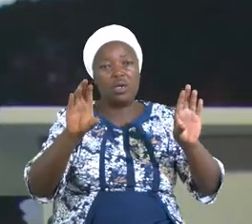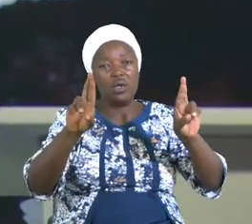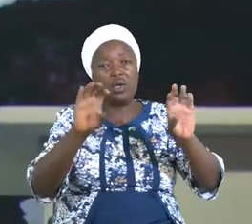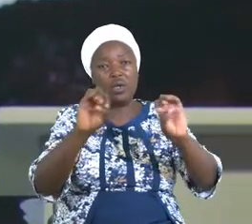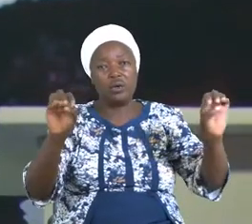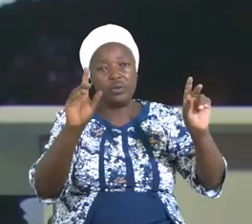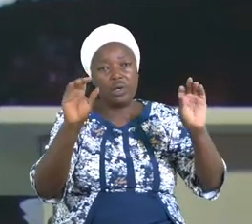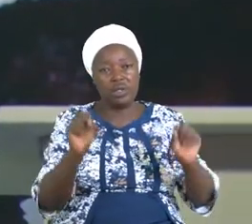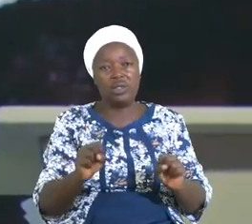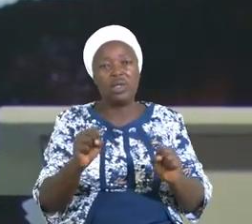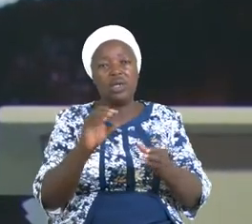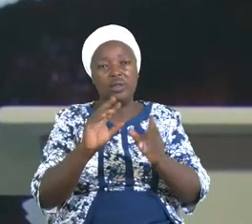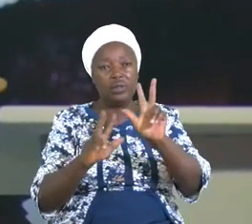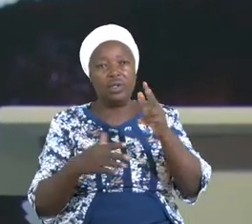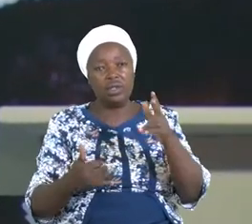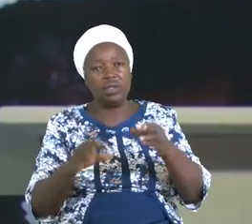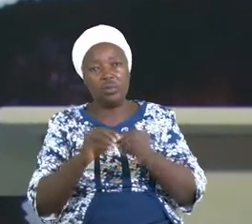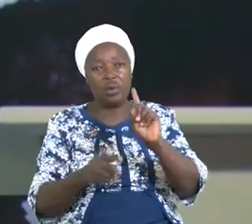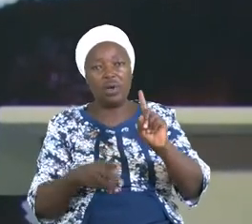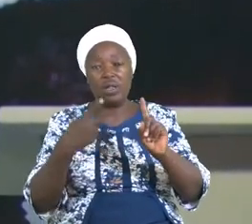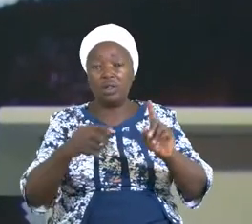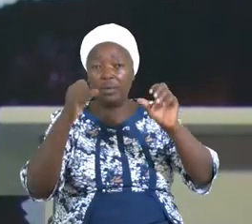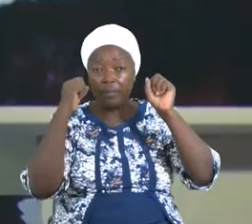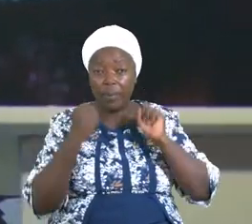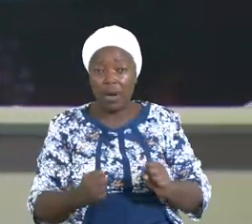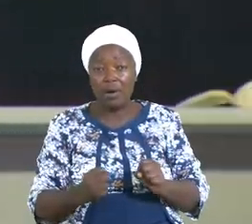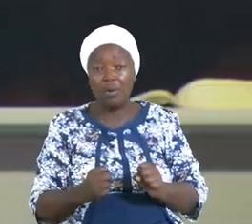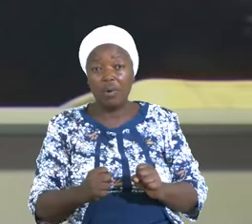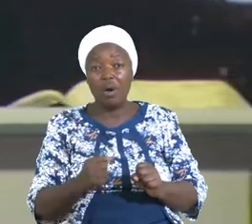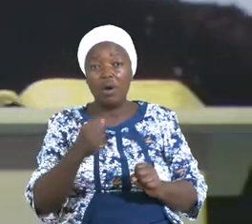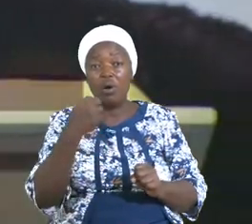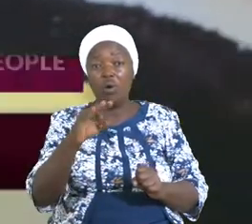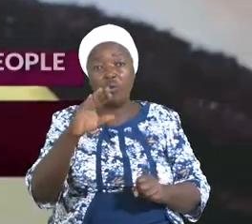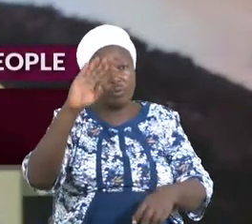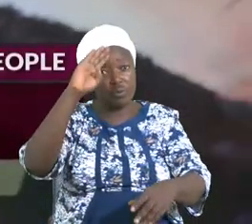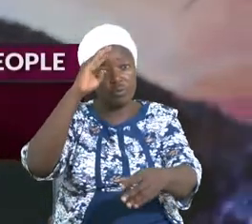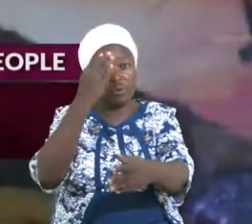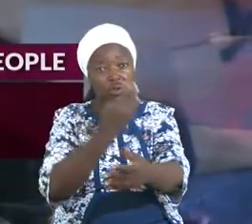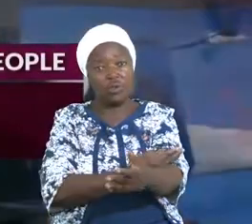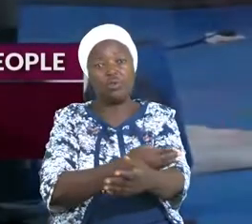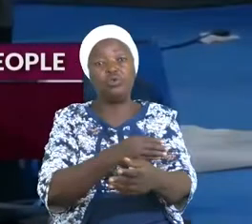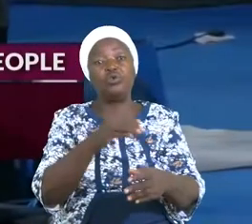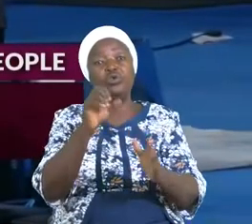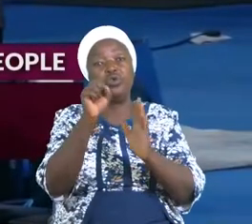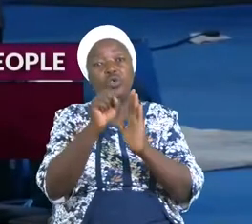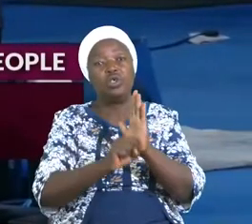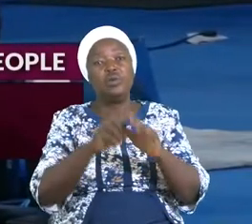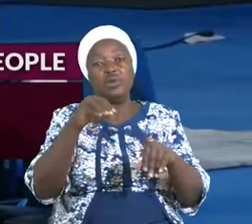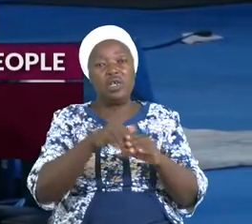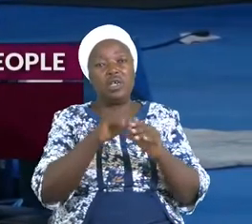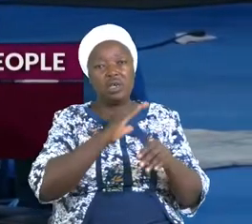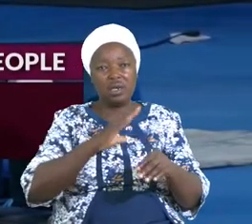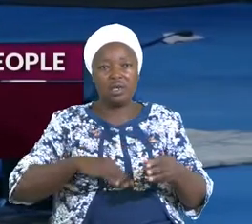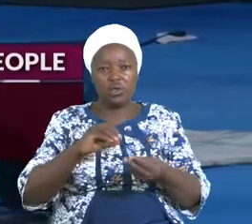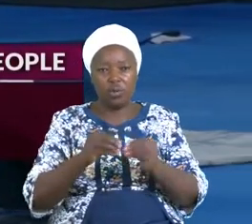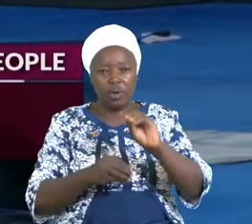Number one, the power of sonship in Christ. Number two, the